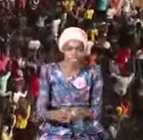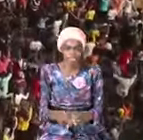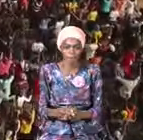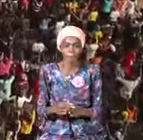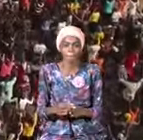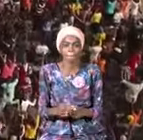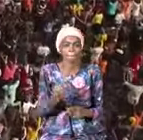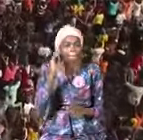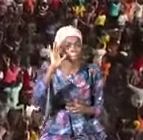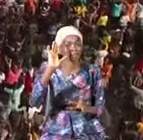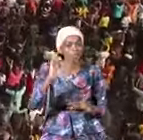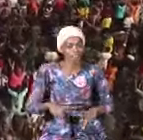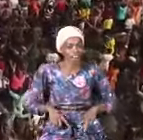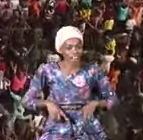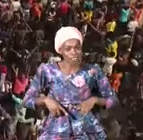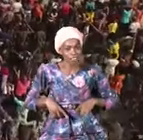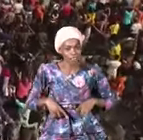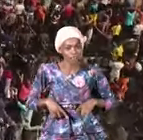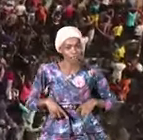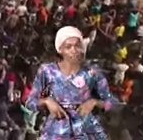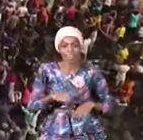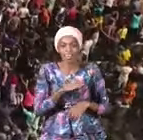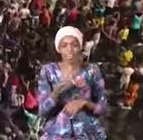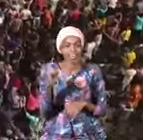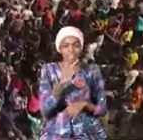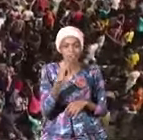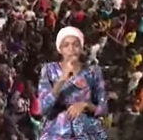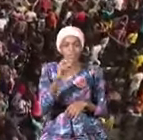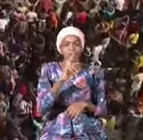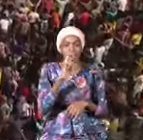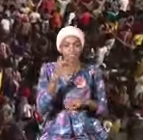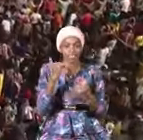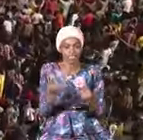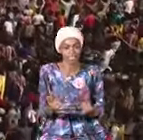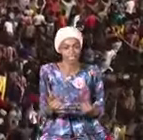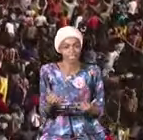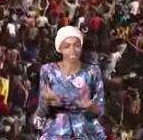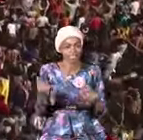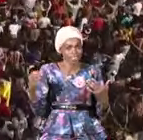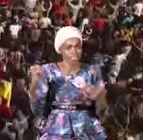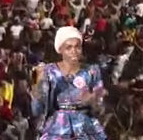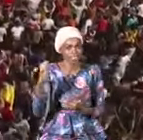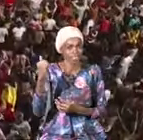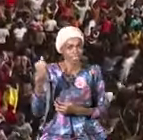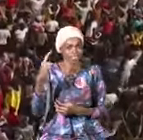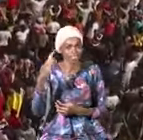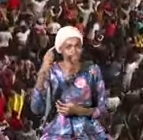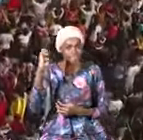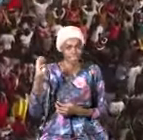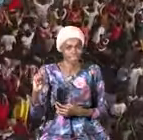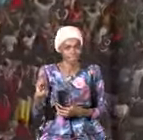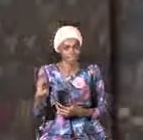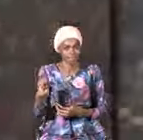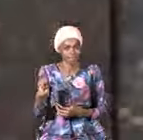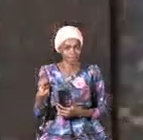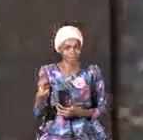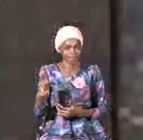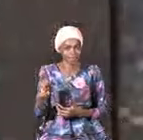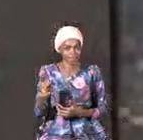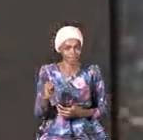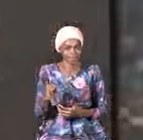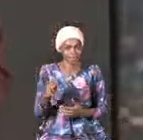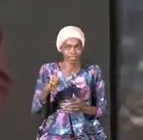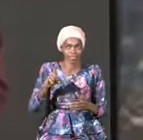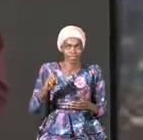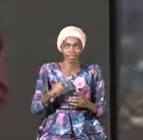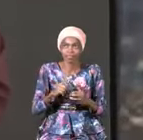Your life, anywhere you are now, eagle, go on climbing. Go on flying.